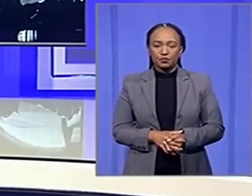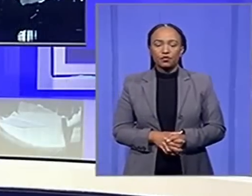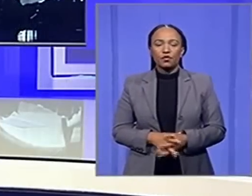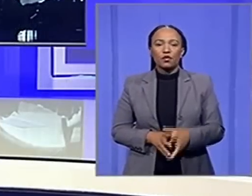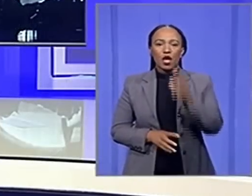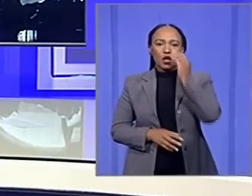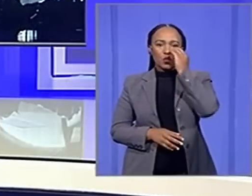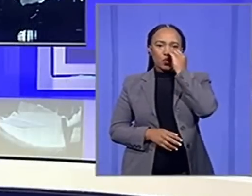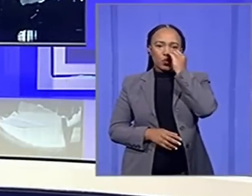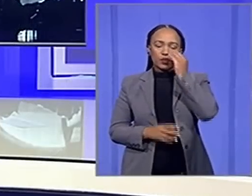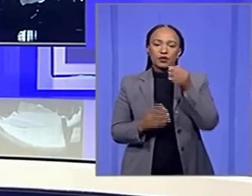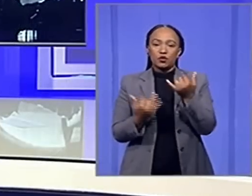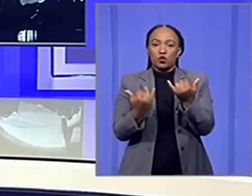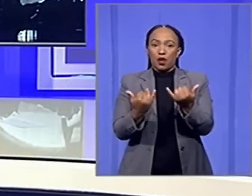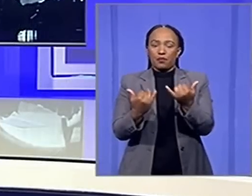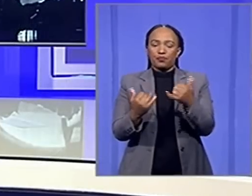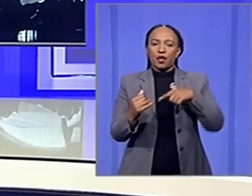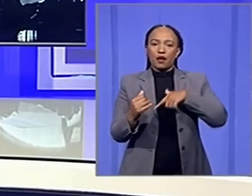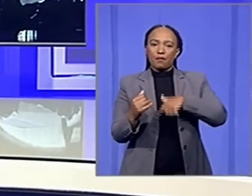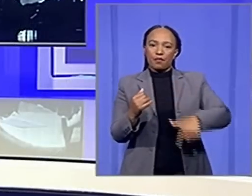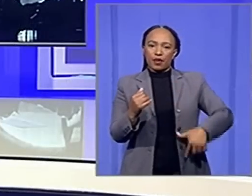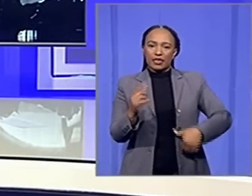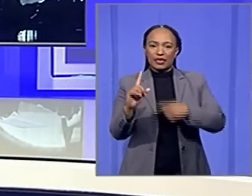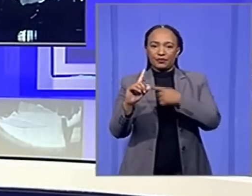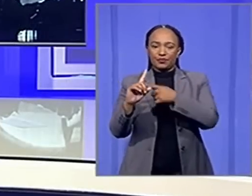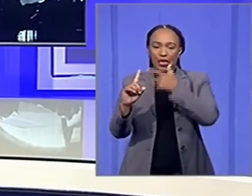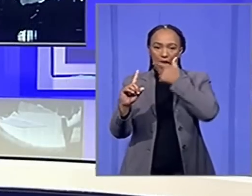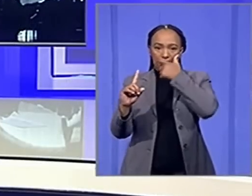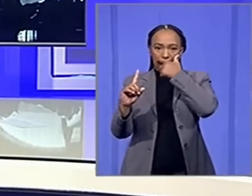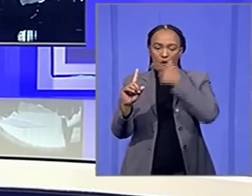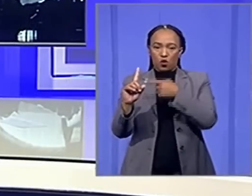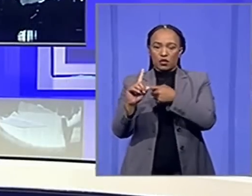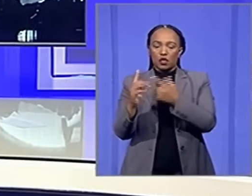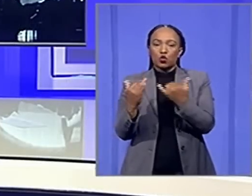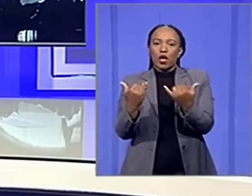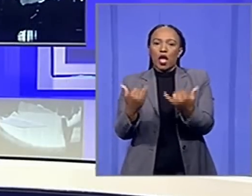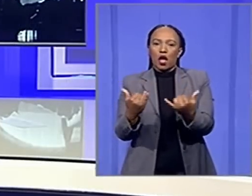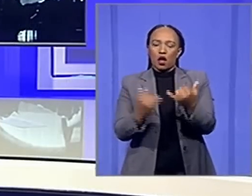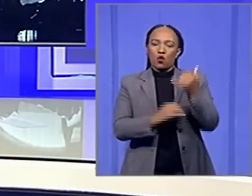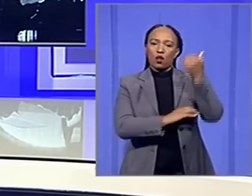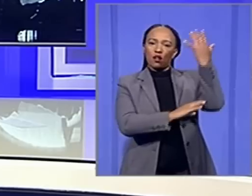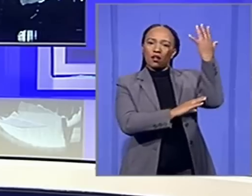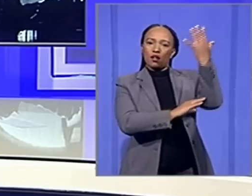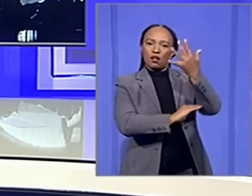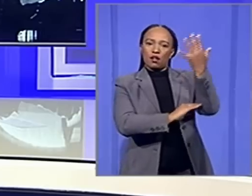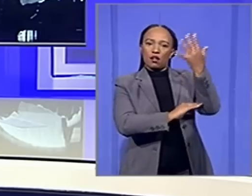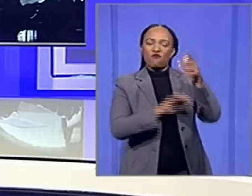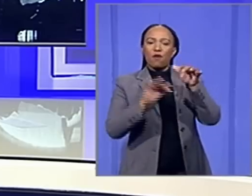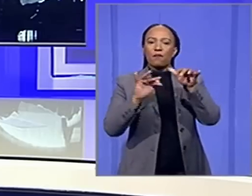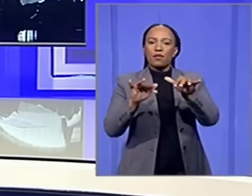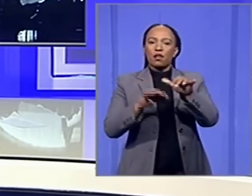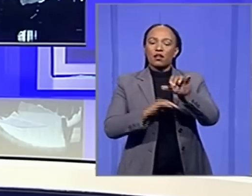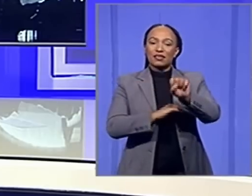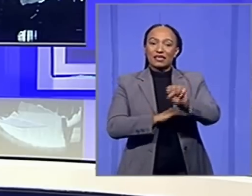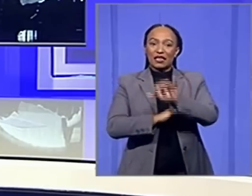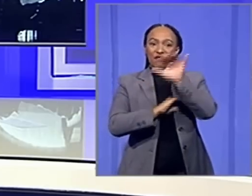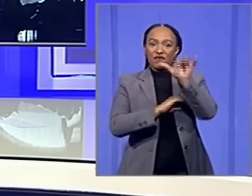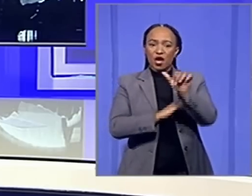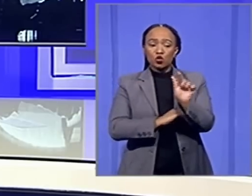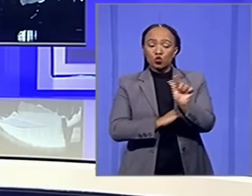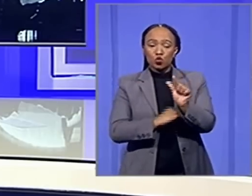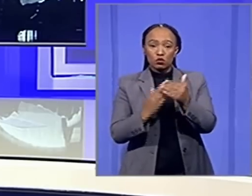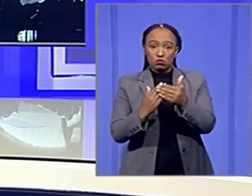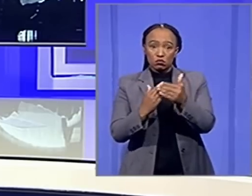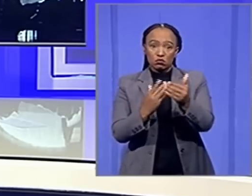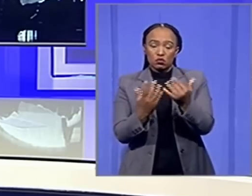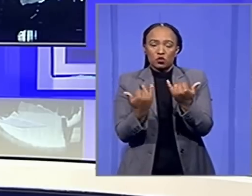Ditabeng tse ding re fumana hore mo president Cyril Ramaphosa o lebeletse ho tekela ba a ipuo ya setjhaba nakong e sa fediseng pelo ho tloha jwale pele ho dikgetho